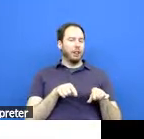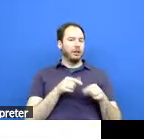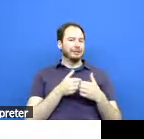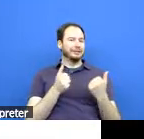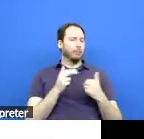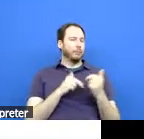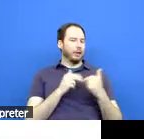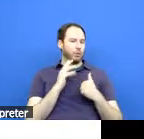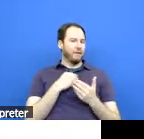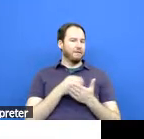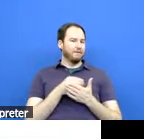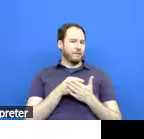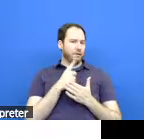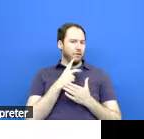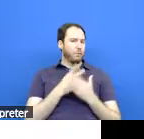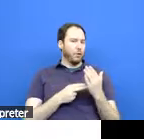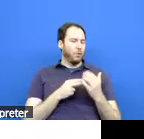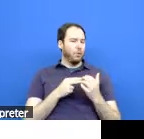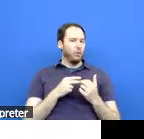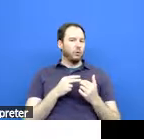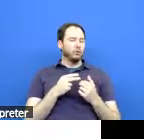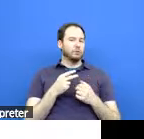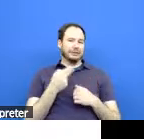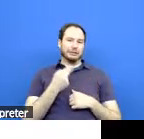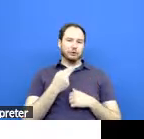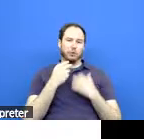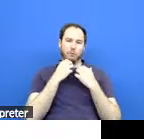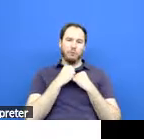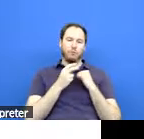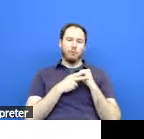separate buildings and they're both historic buildings. So,